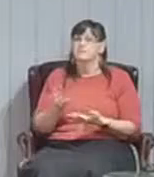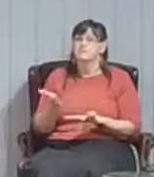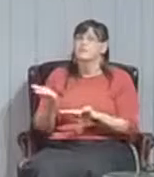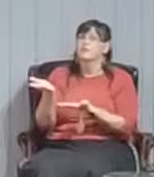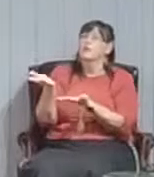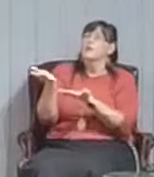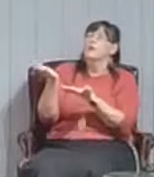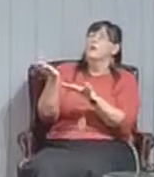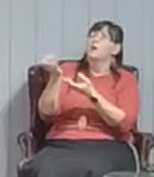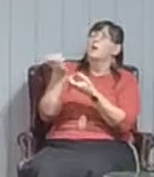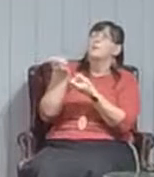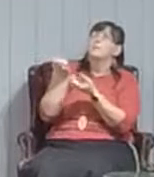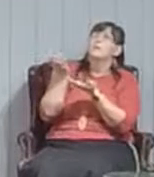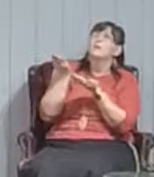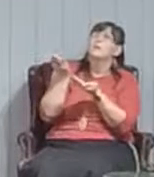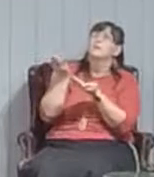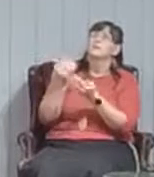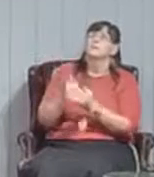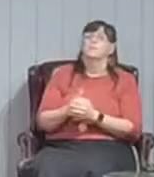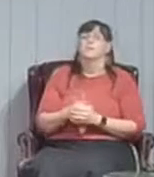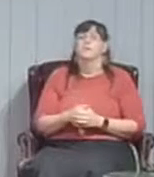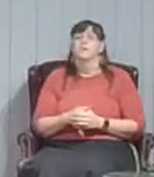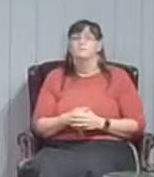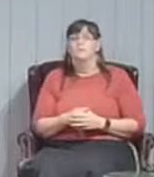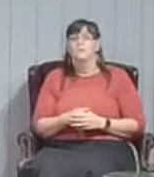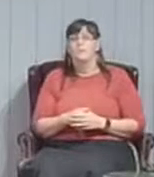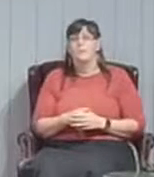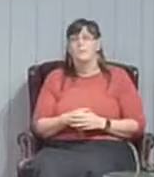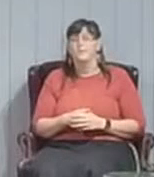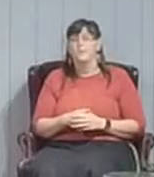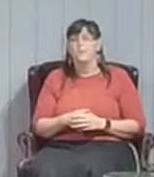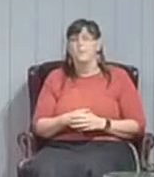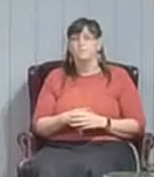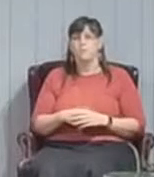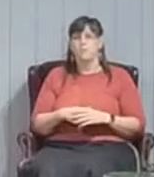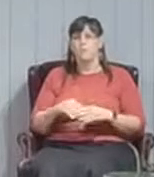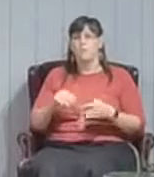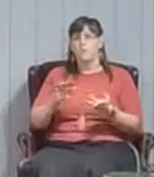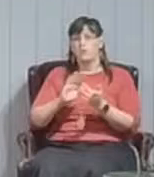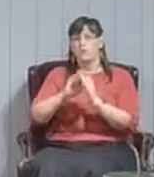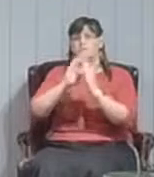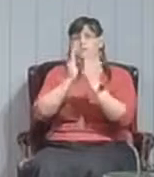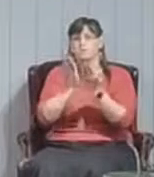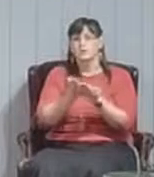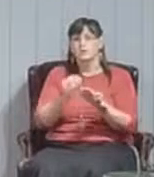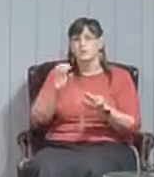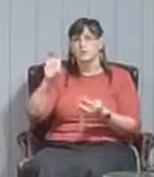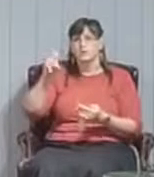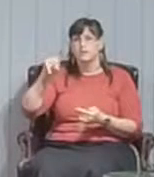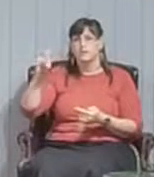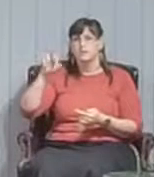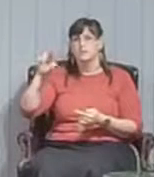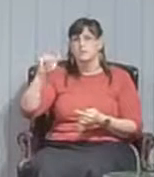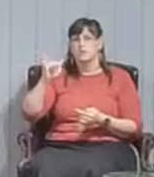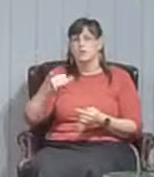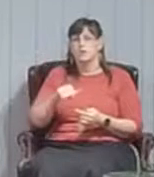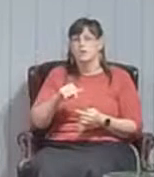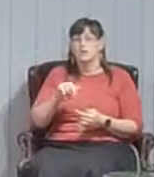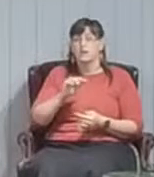of myself in the study of the book of Ezra, but what's going to happen is that they're going to appeal to the king, and